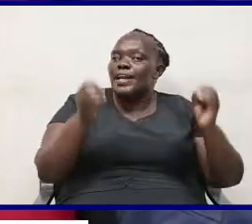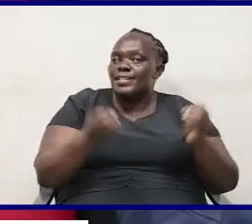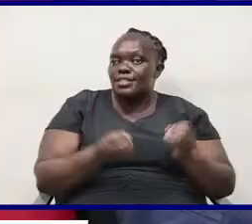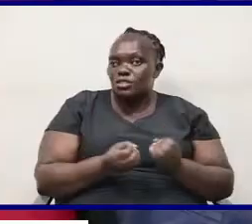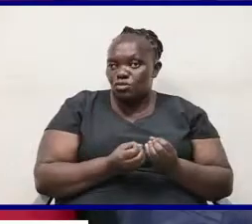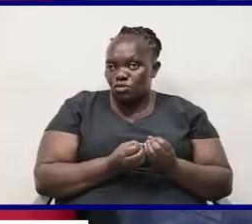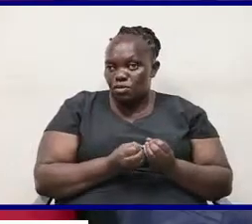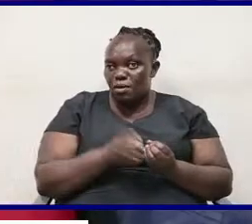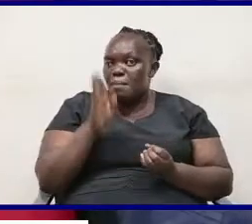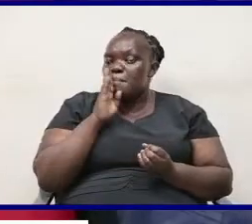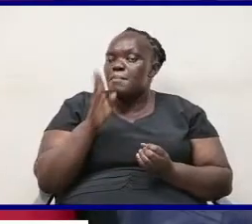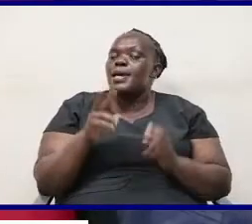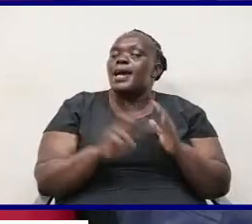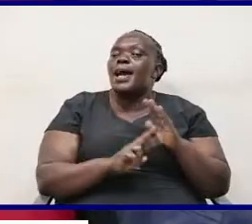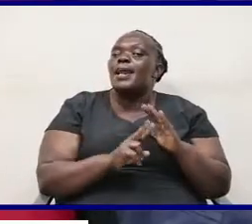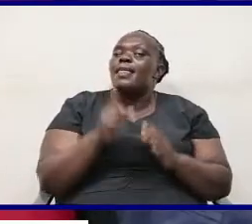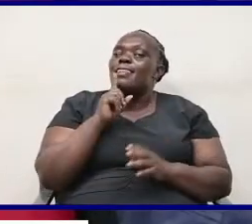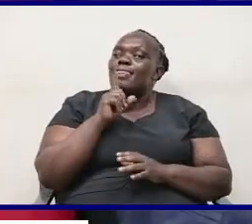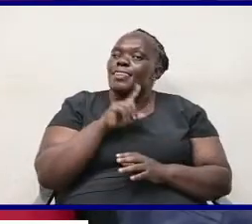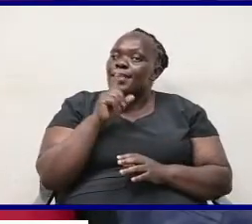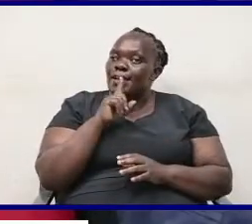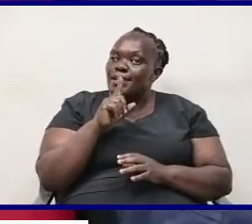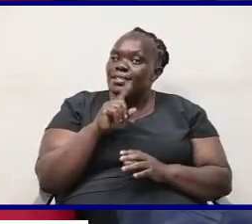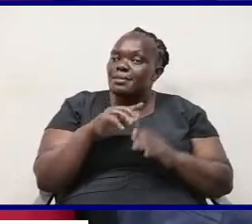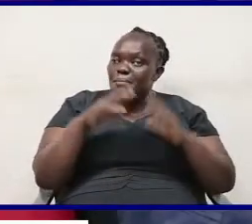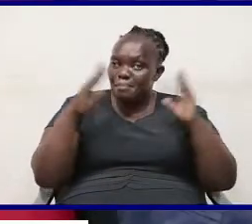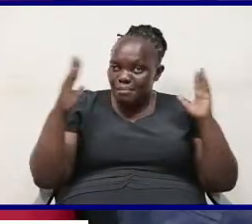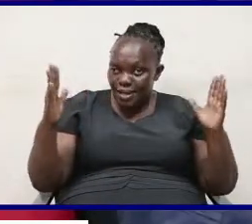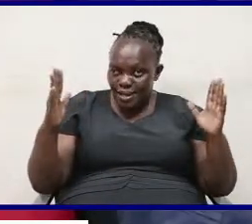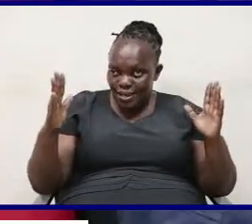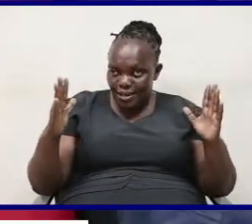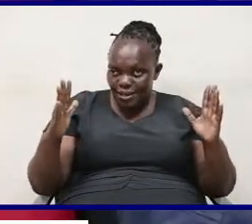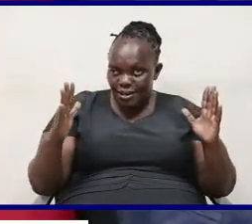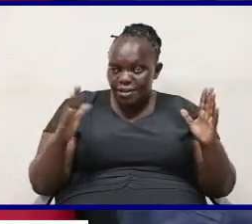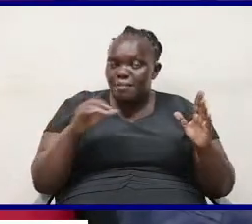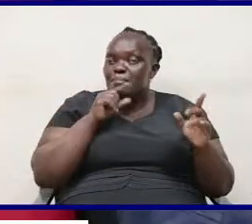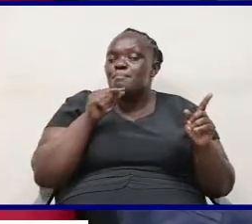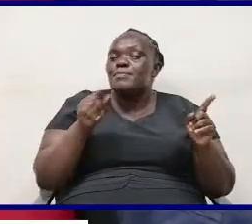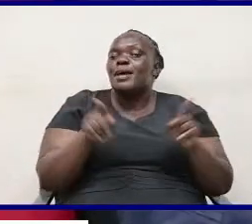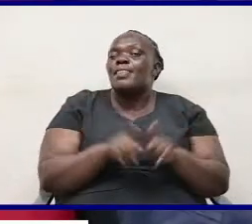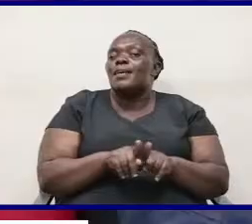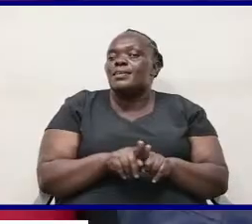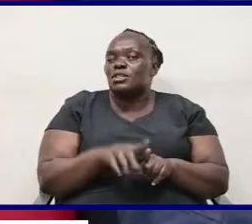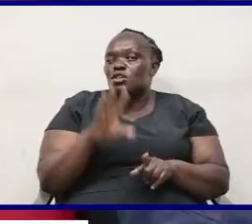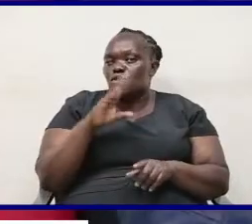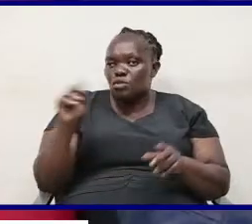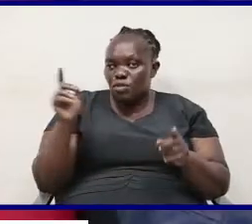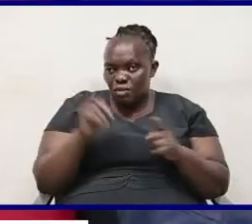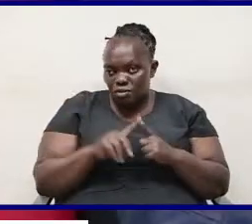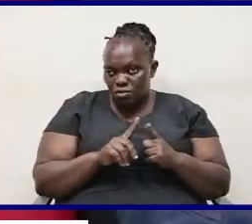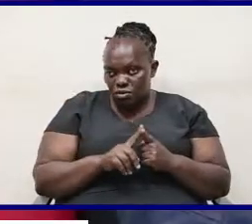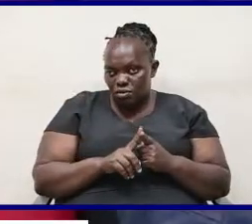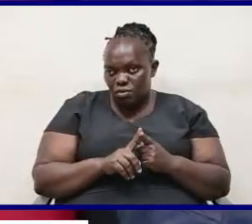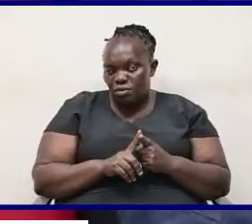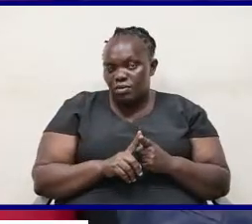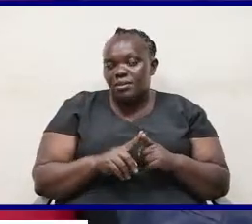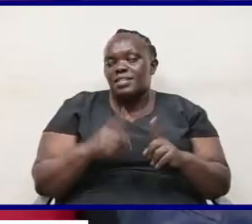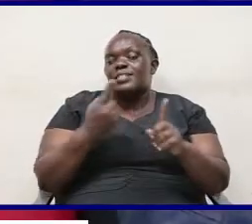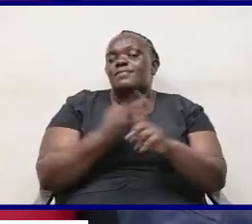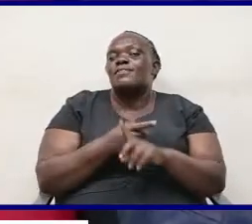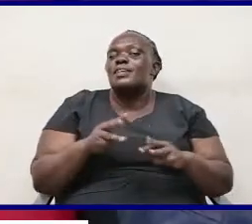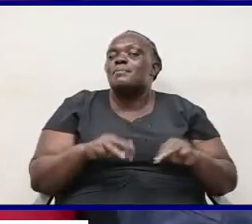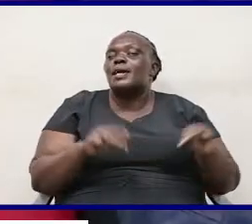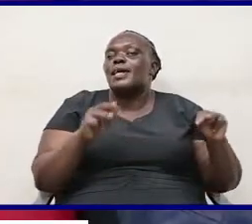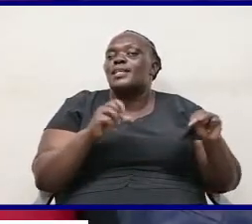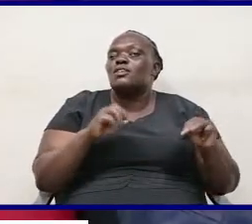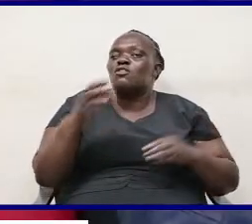multilateralism being under threat, and we are seeing our big brothers going to a different